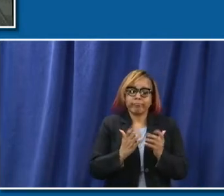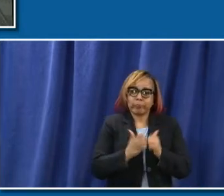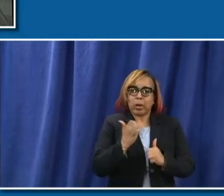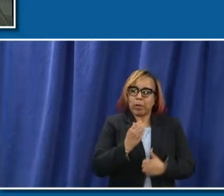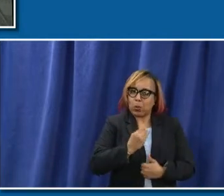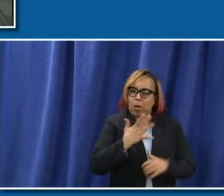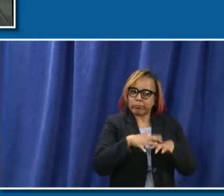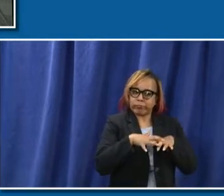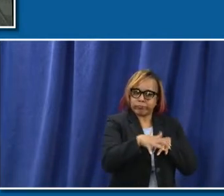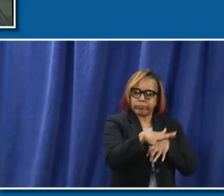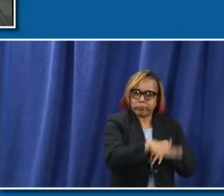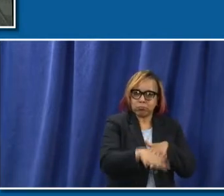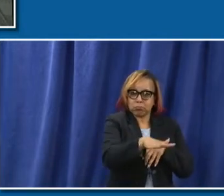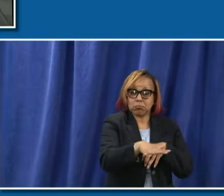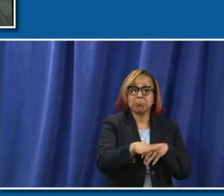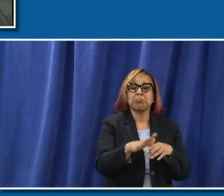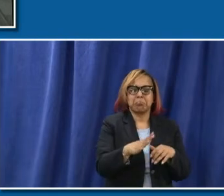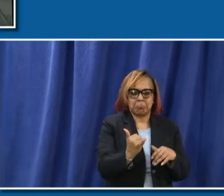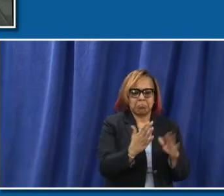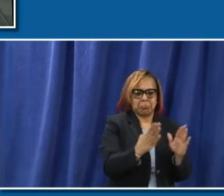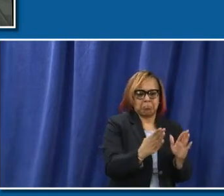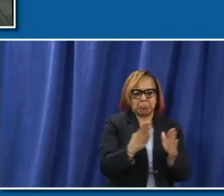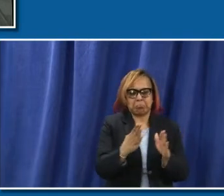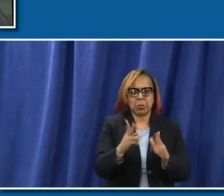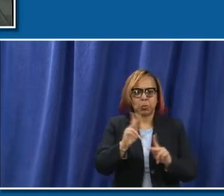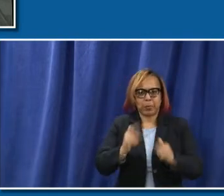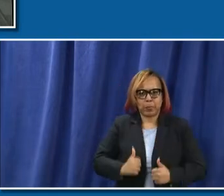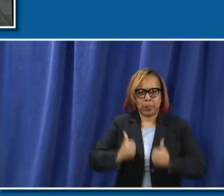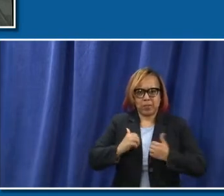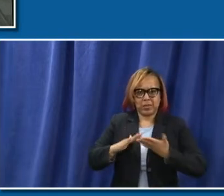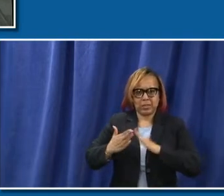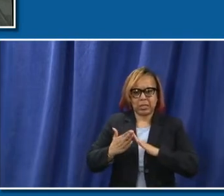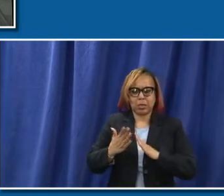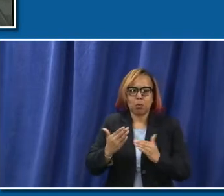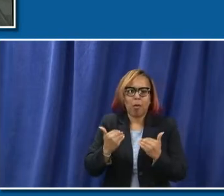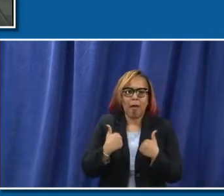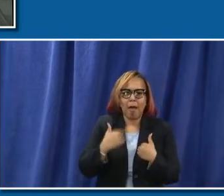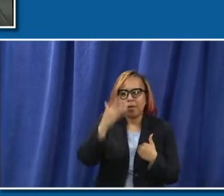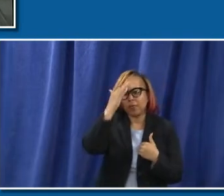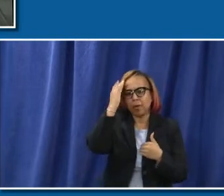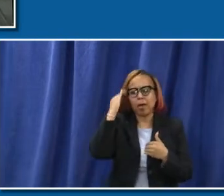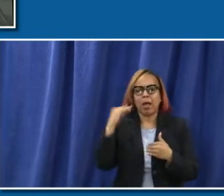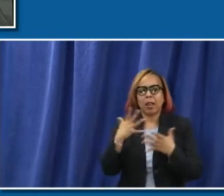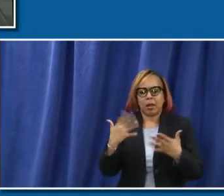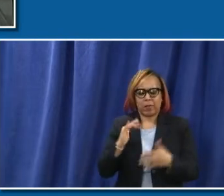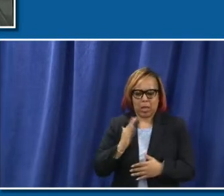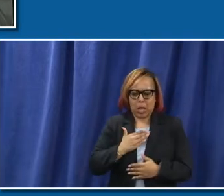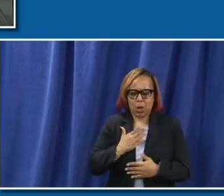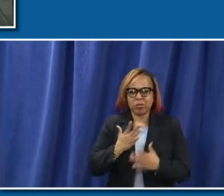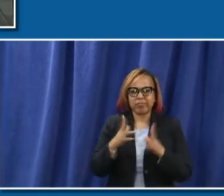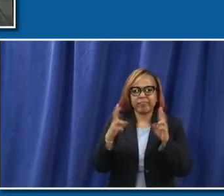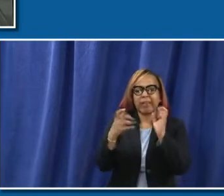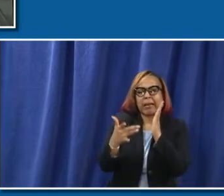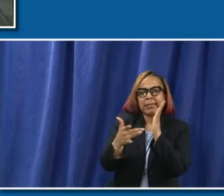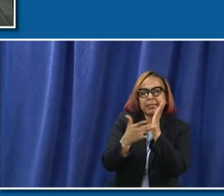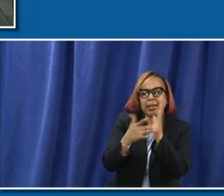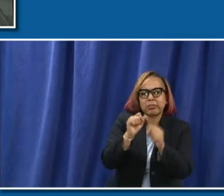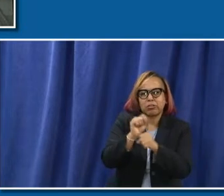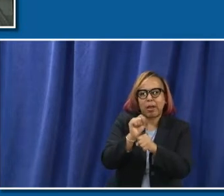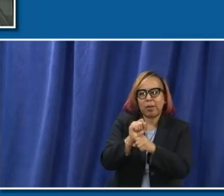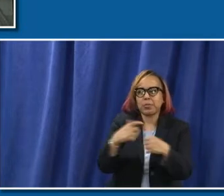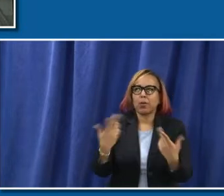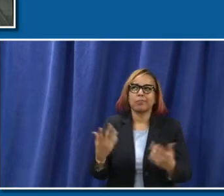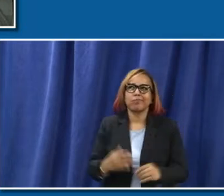of the city. When we then look at where people live in the city who have a lot of our technical jobs, so